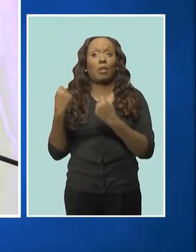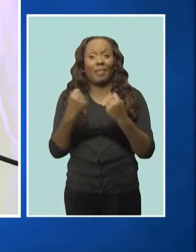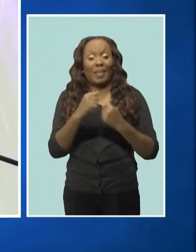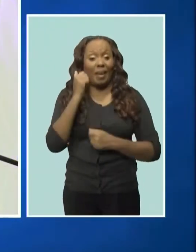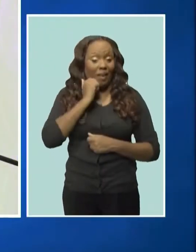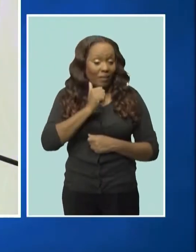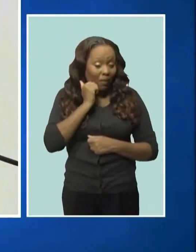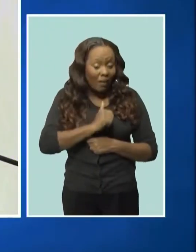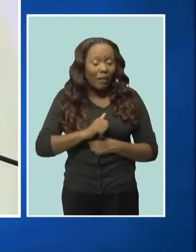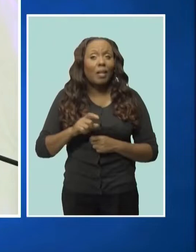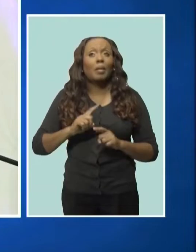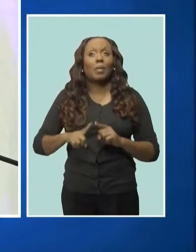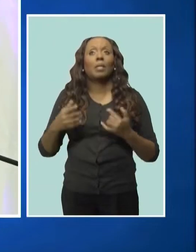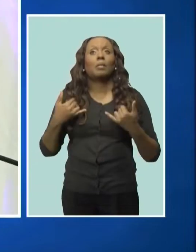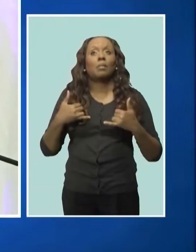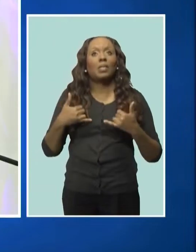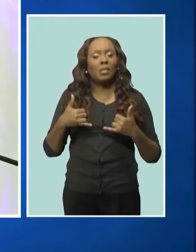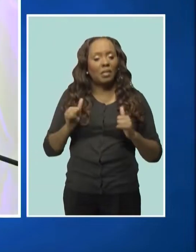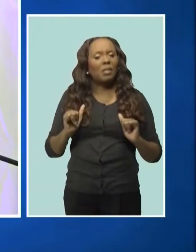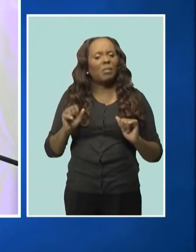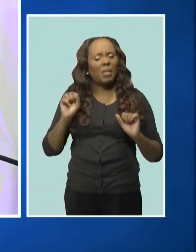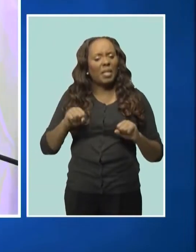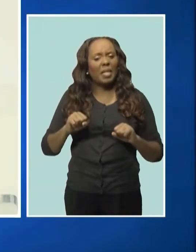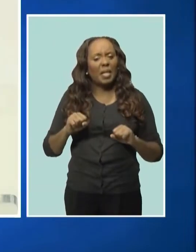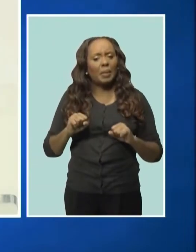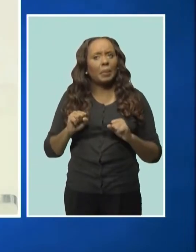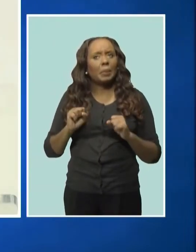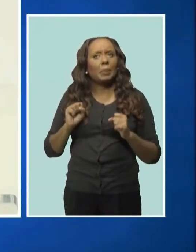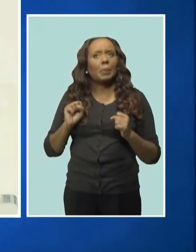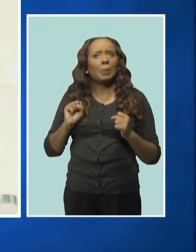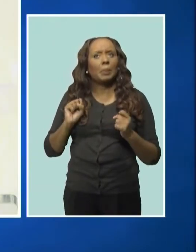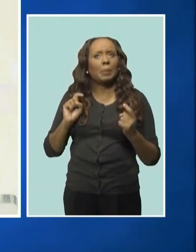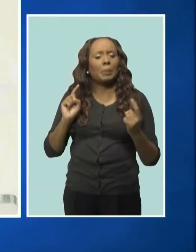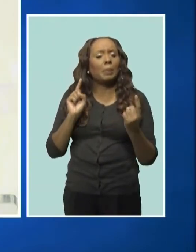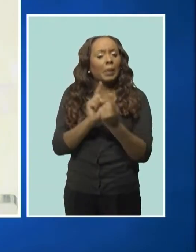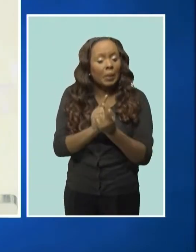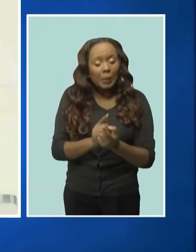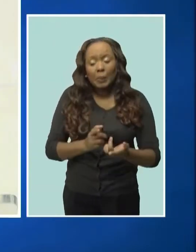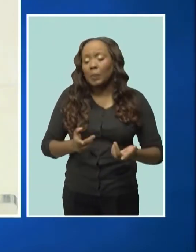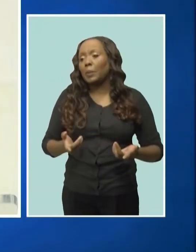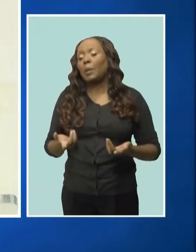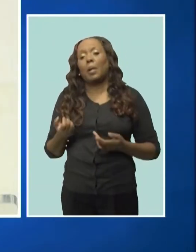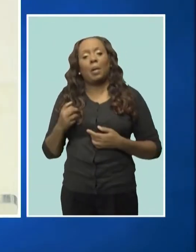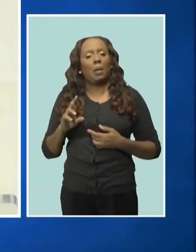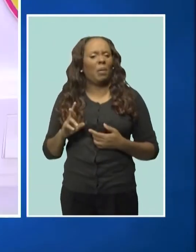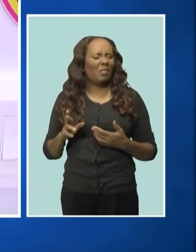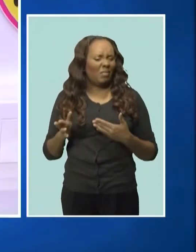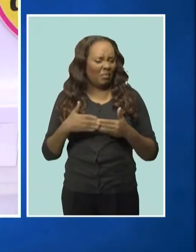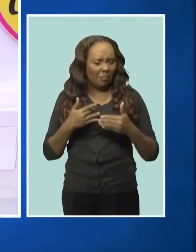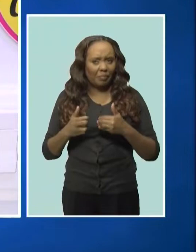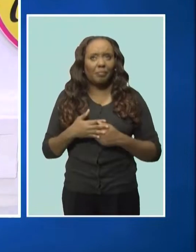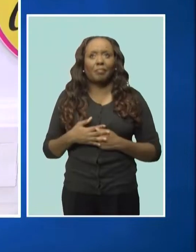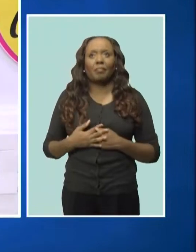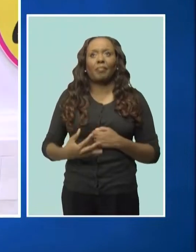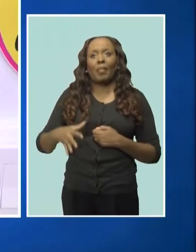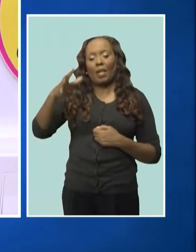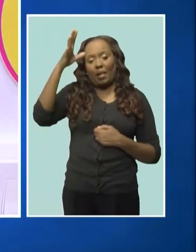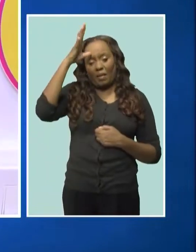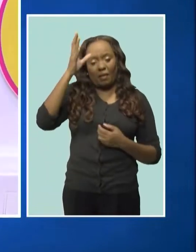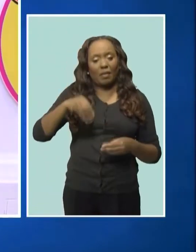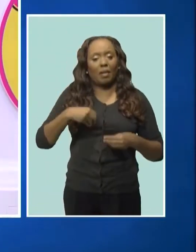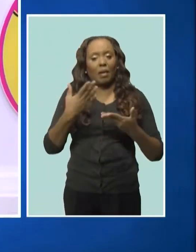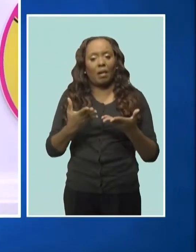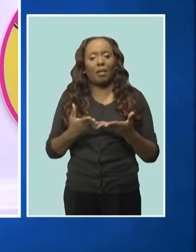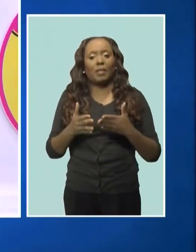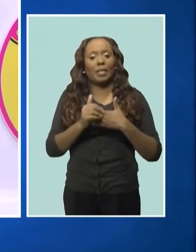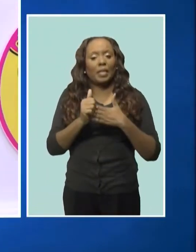utilize deliveries and meetups during the year. Father and businessman Stephen Austin provided guidance and support for the startup